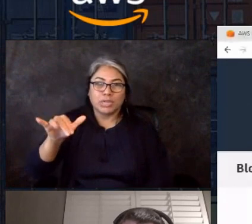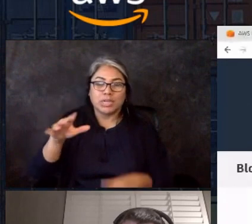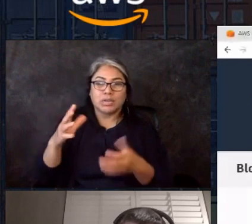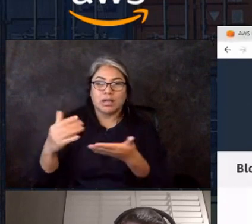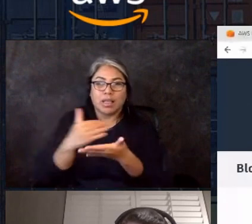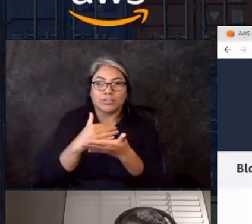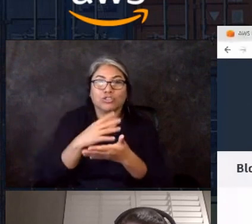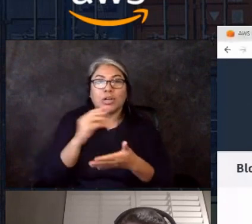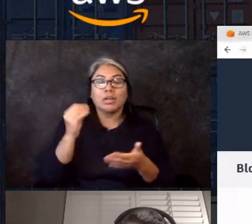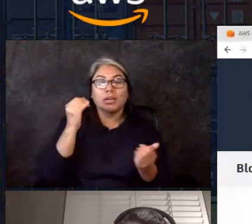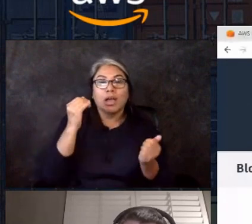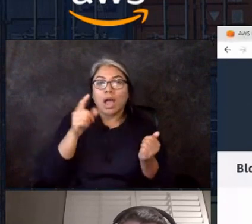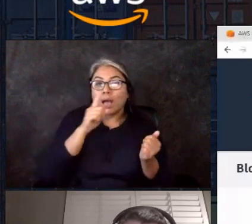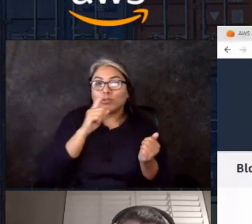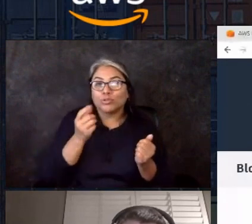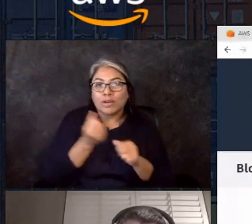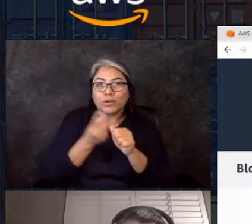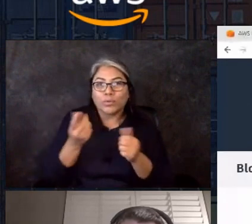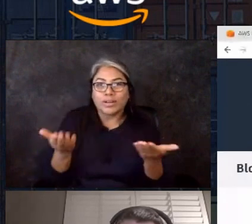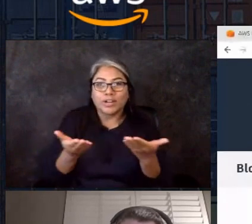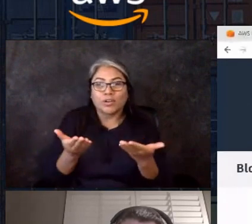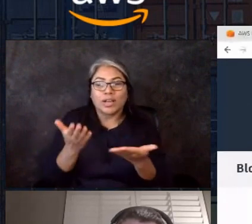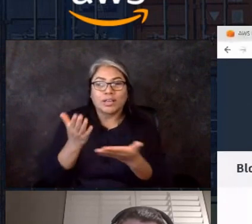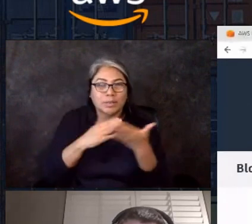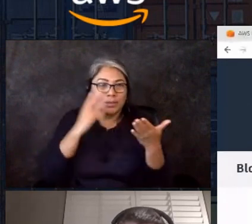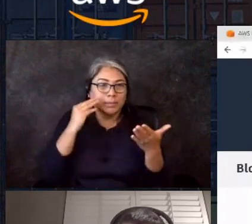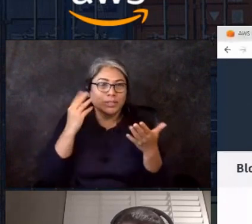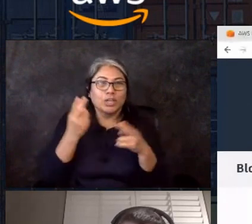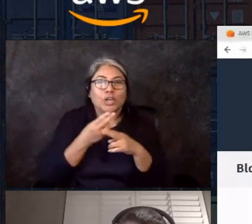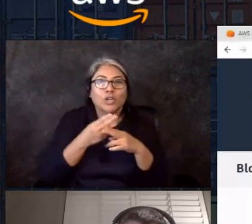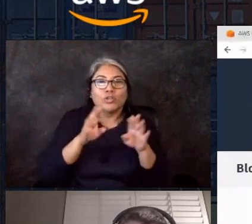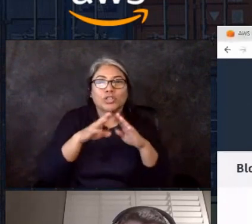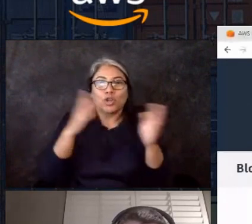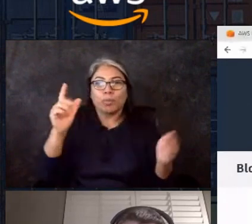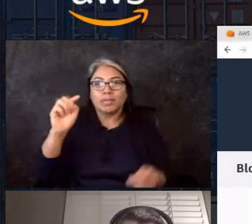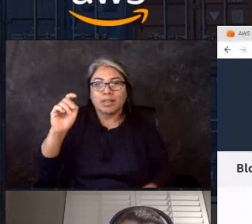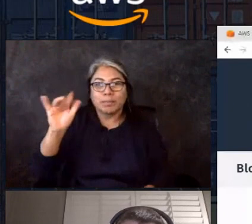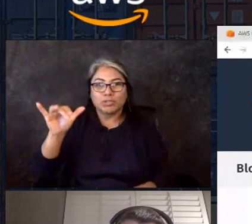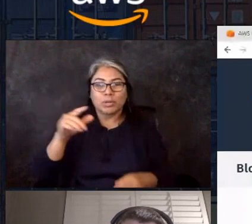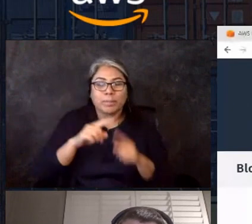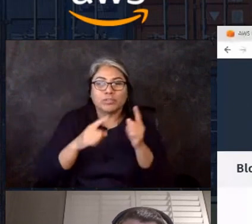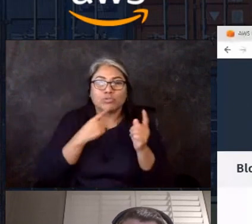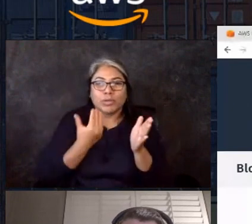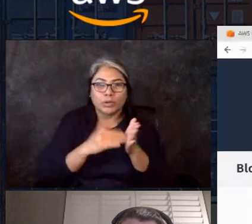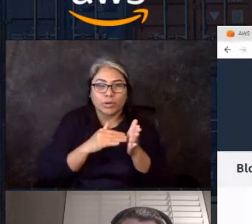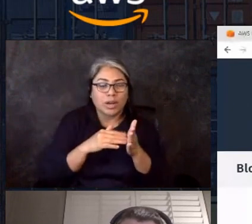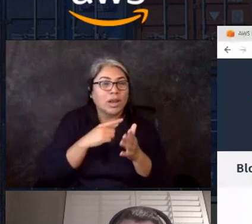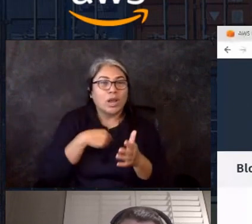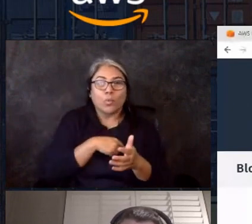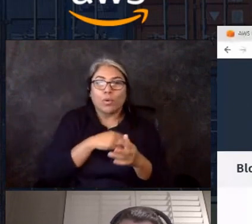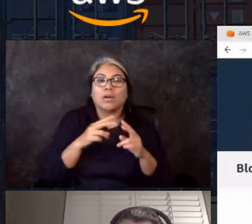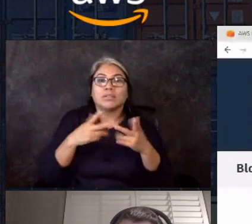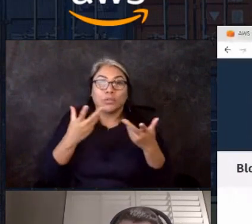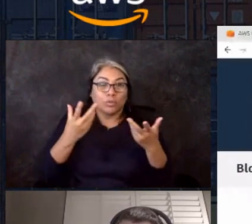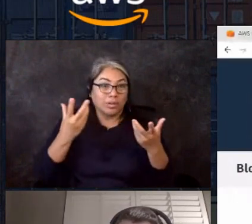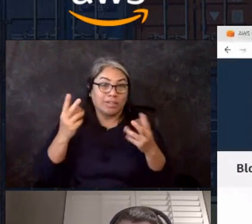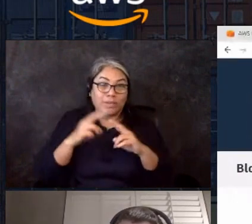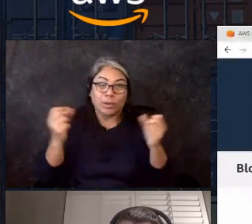and if I'm sure everyone here has probably had some experience using OpenTelemetry, but just to reiterate, where it's very powerful is you're able to instrument